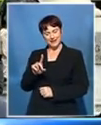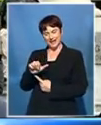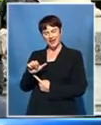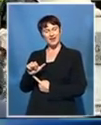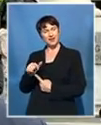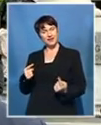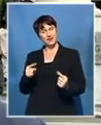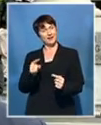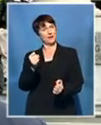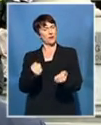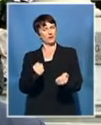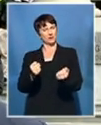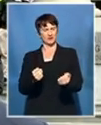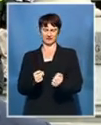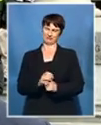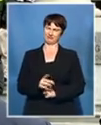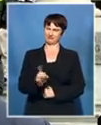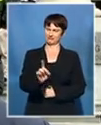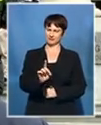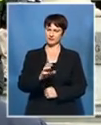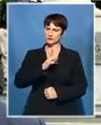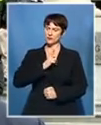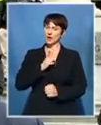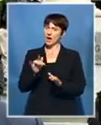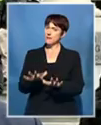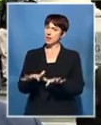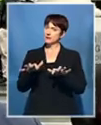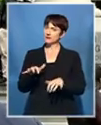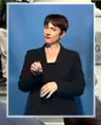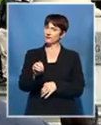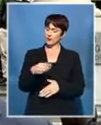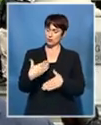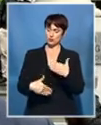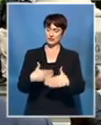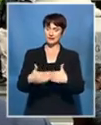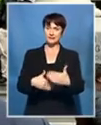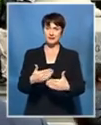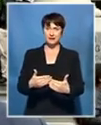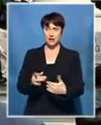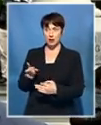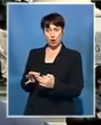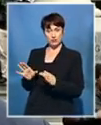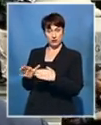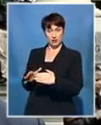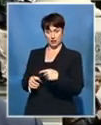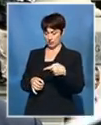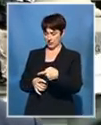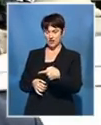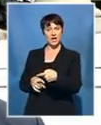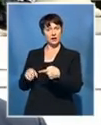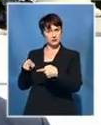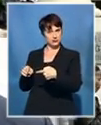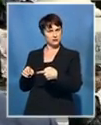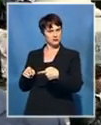court because there are parliamentary processes that enable a party like them, which is an